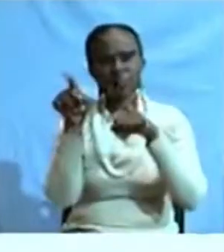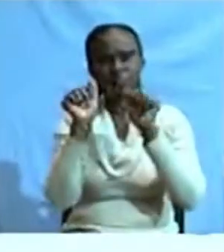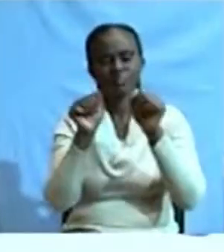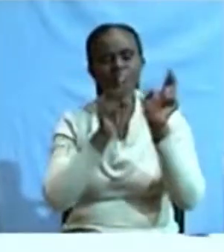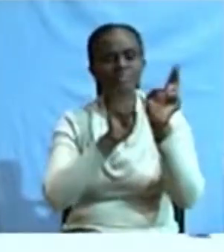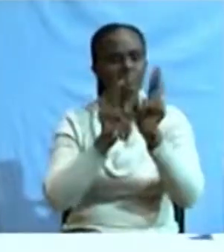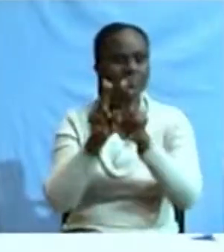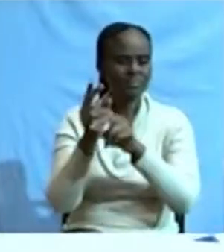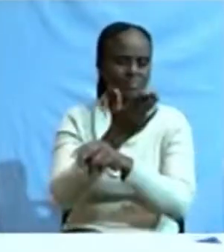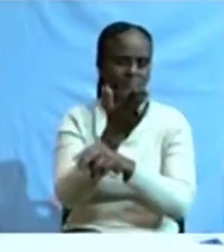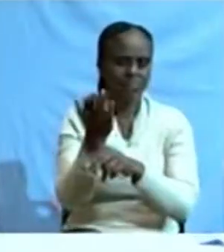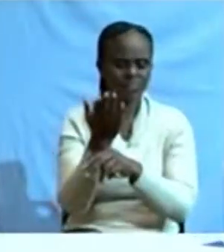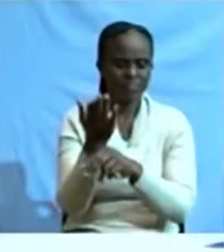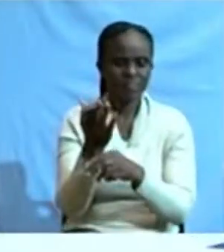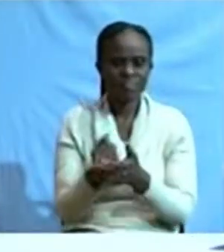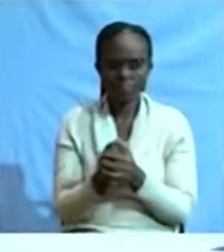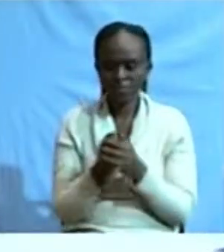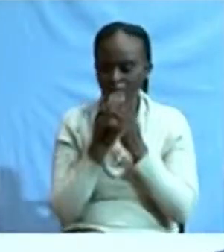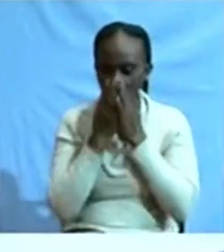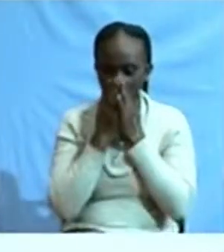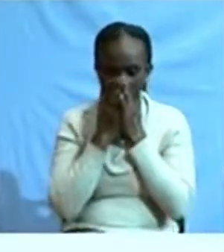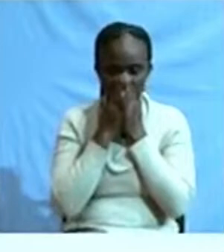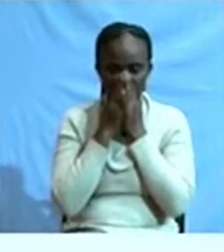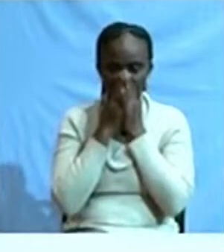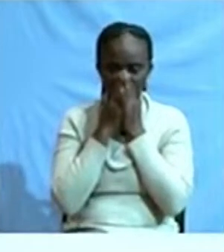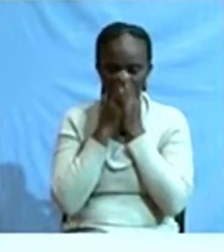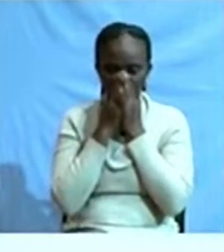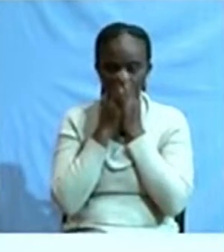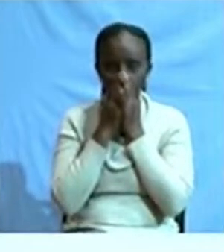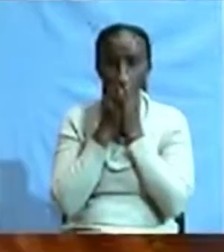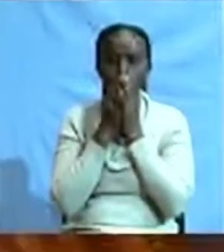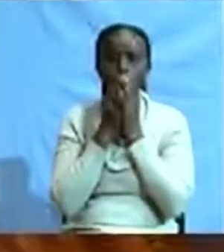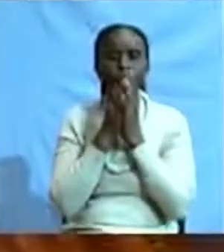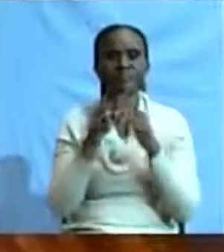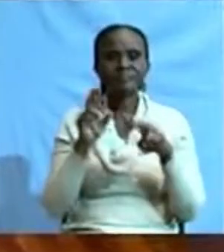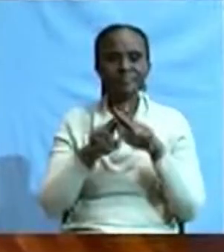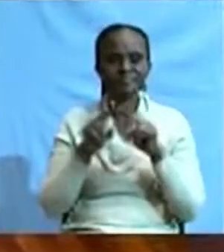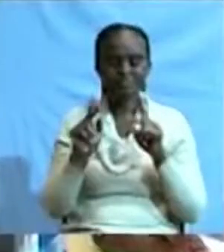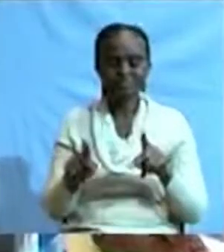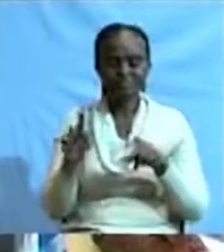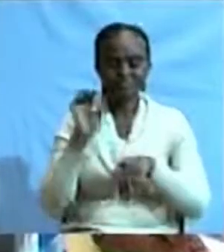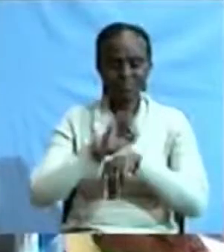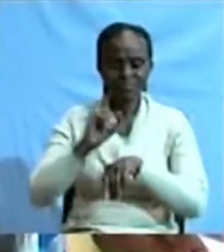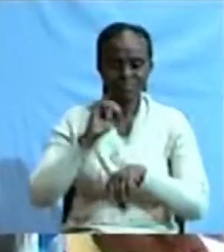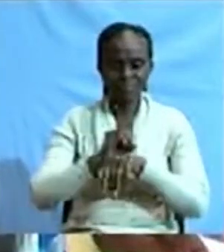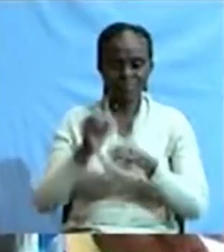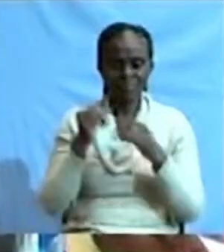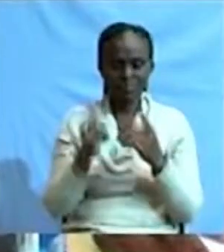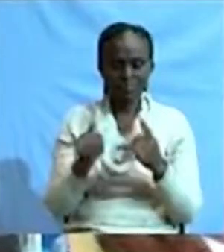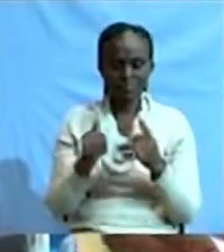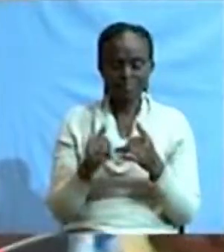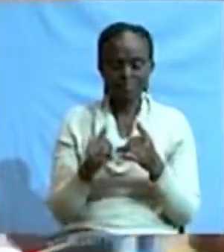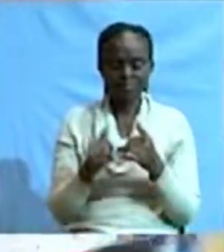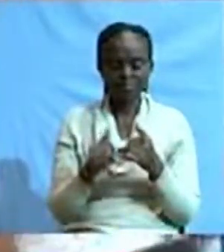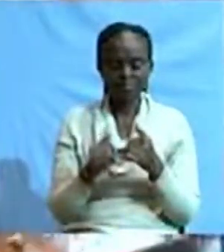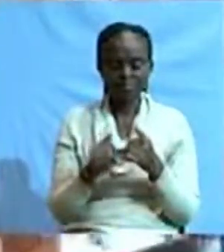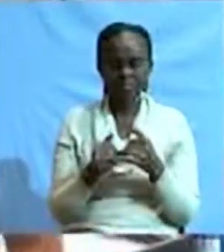them. May you answer them now? Chair, I'll give an opportunity to the DF to respond.